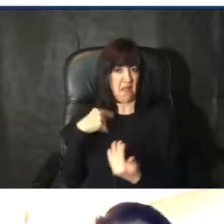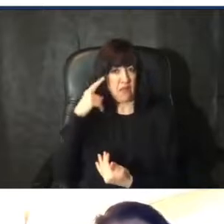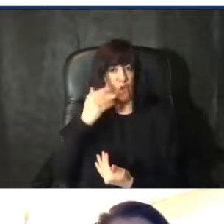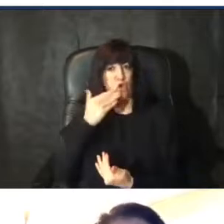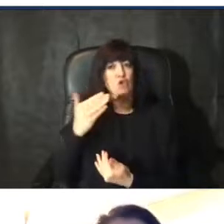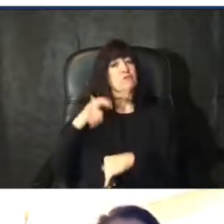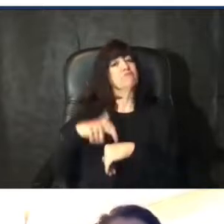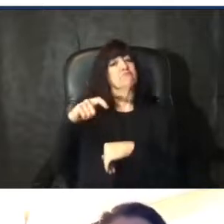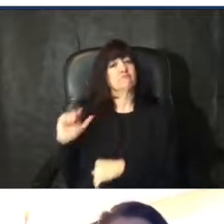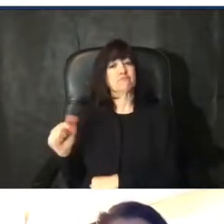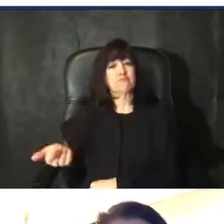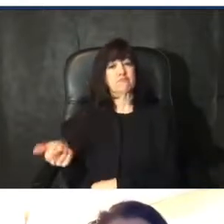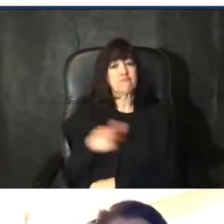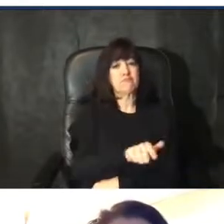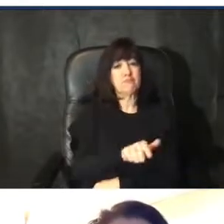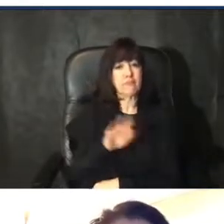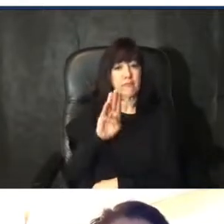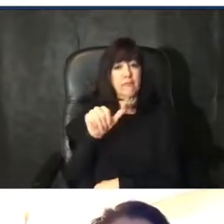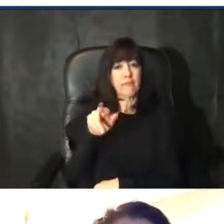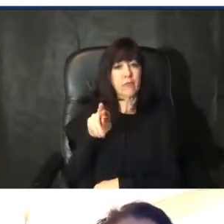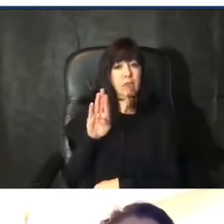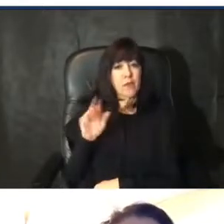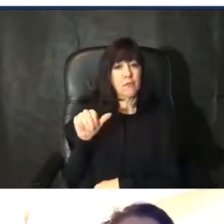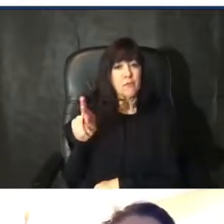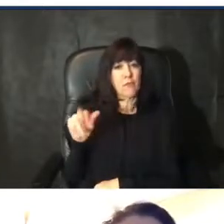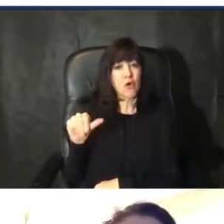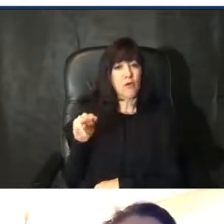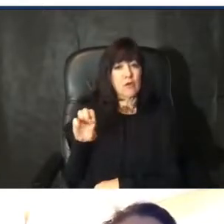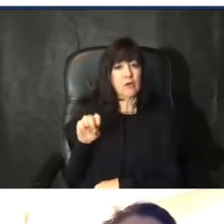you. So I just wanted to